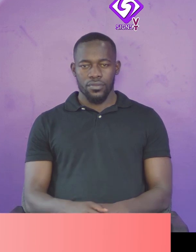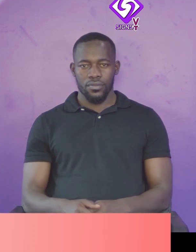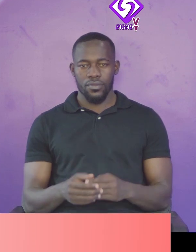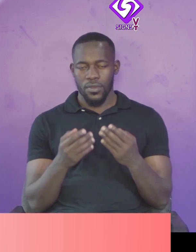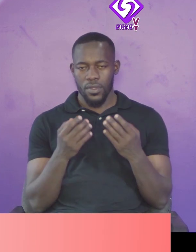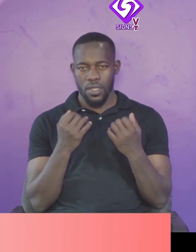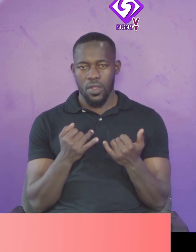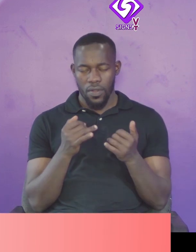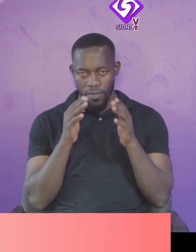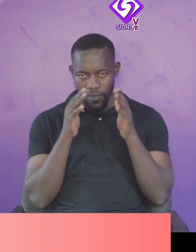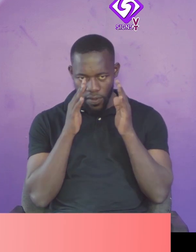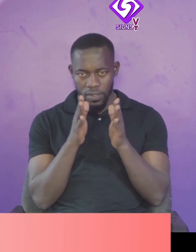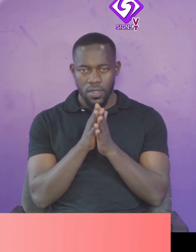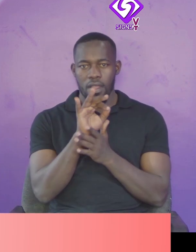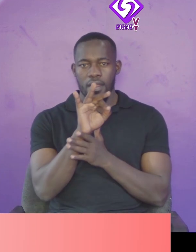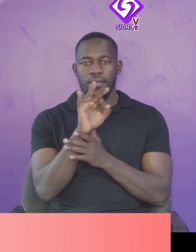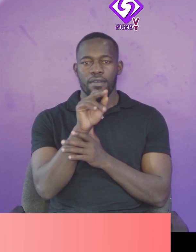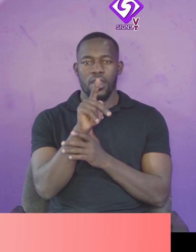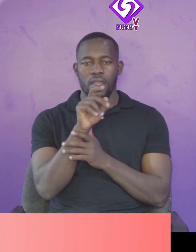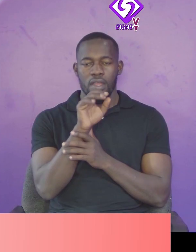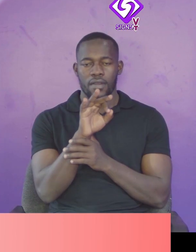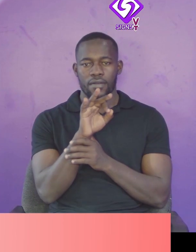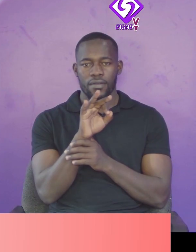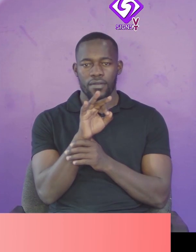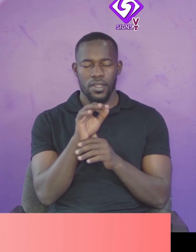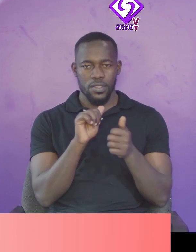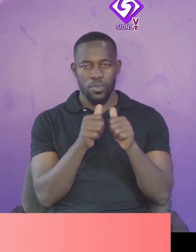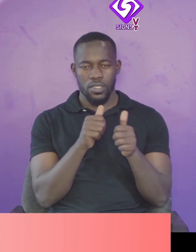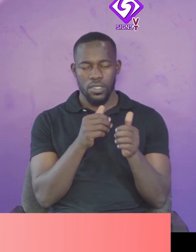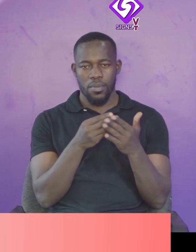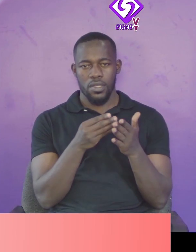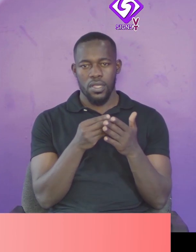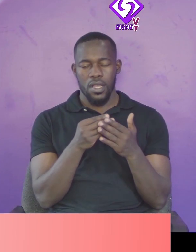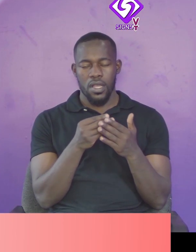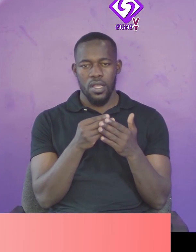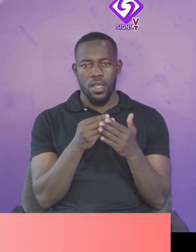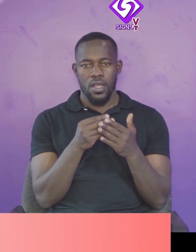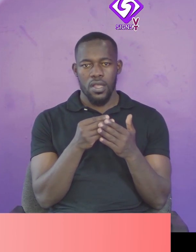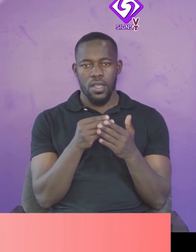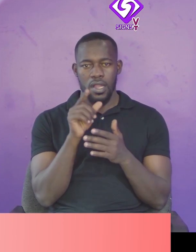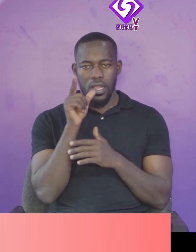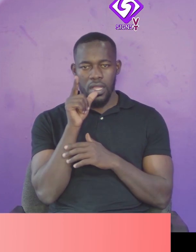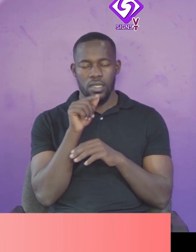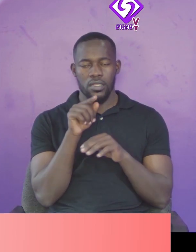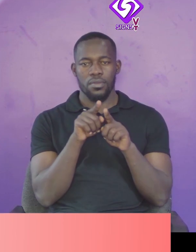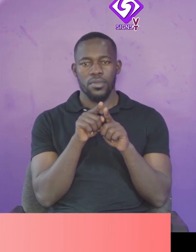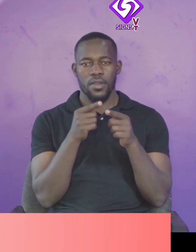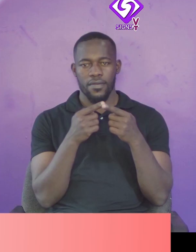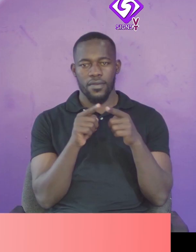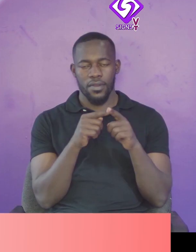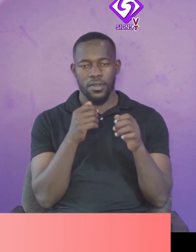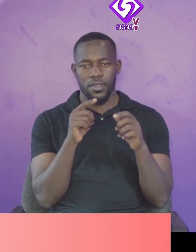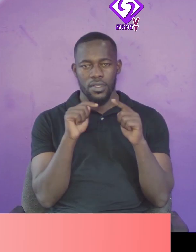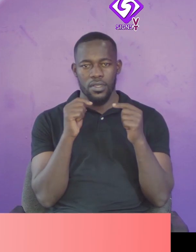look at the FKF Premier League, also known as the Sportpesa Premier League. Let's look at the fixtures